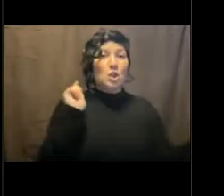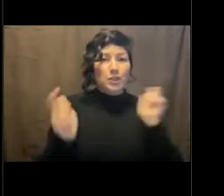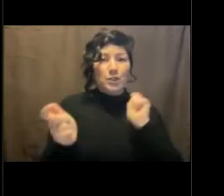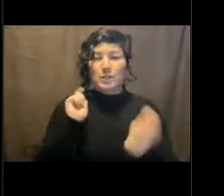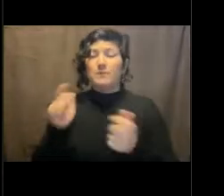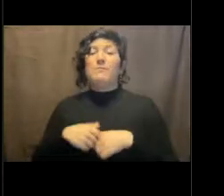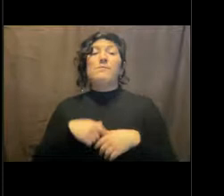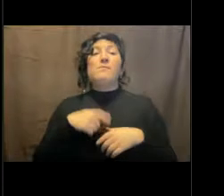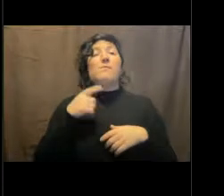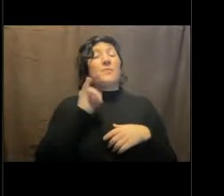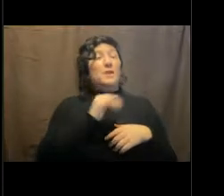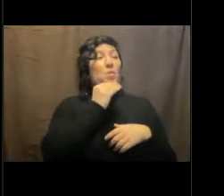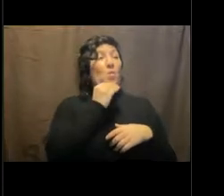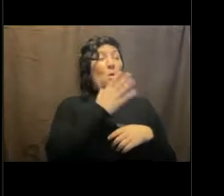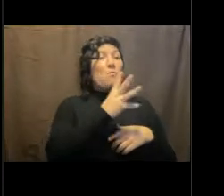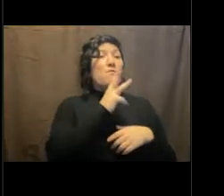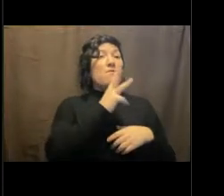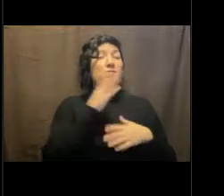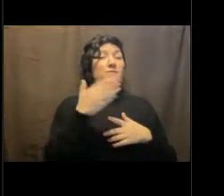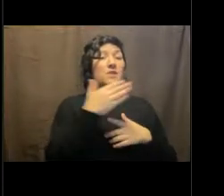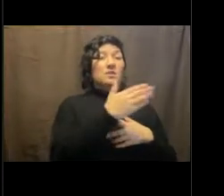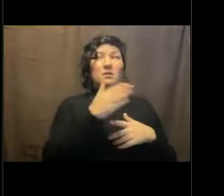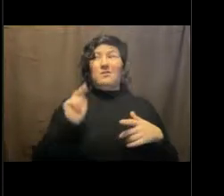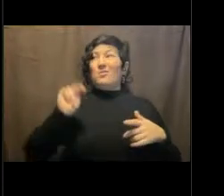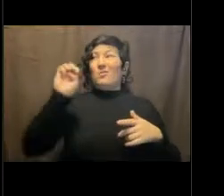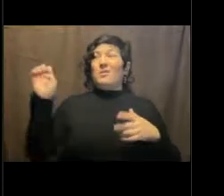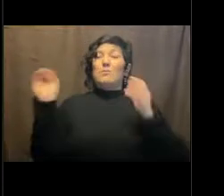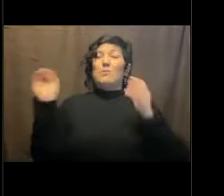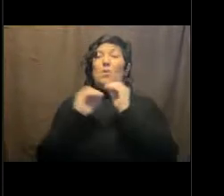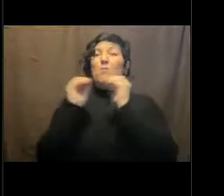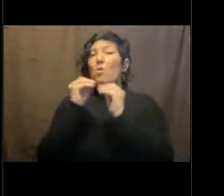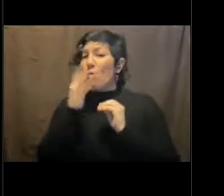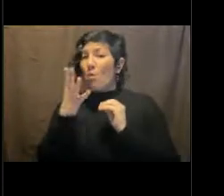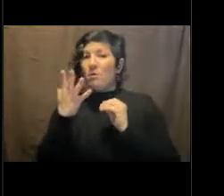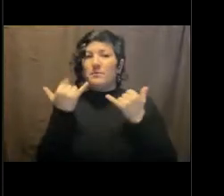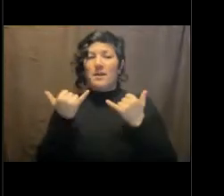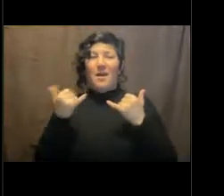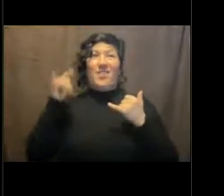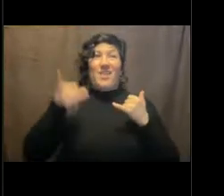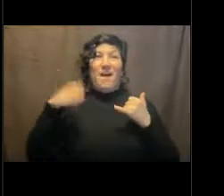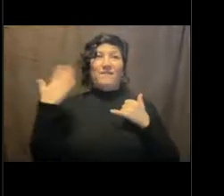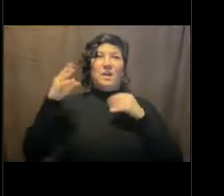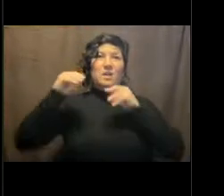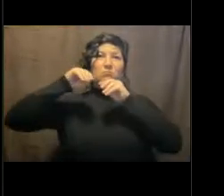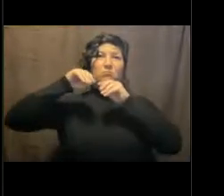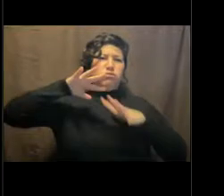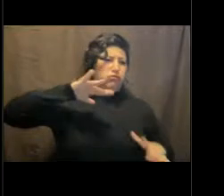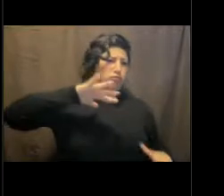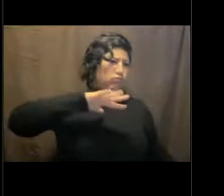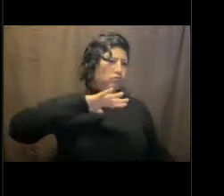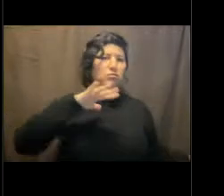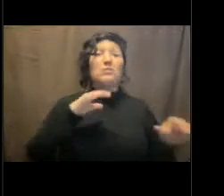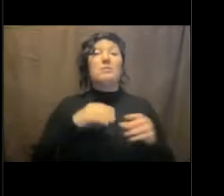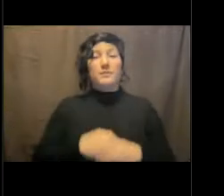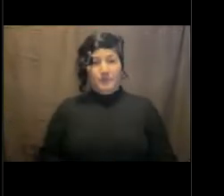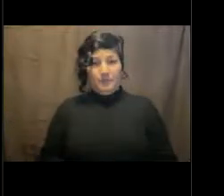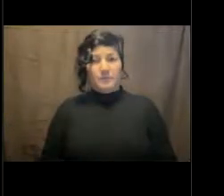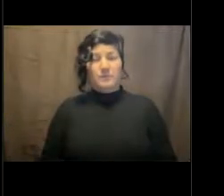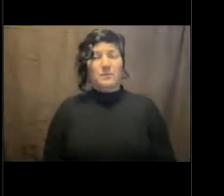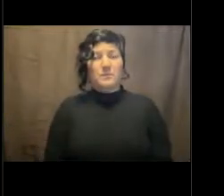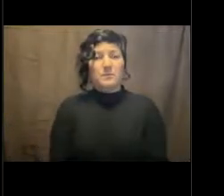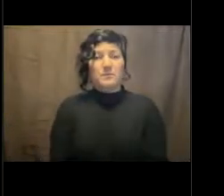fish, as the Northeast US has been warming, we've been seeing an increase more so to the fact that these fish are becoming more inshore and also